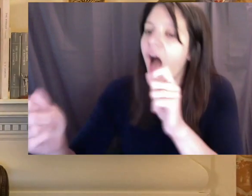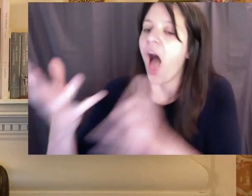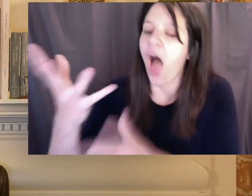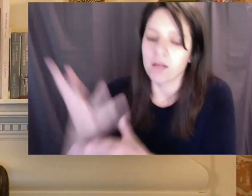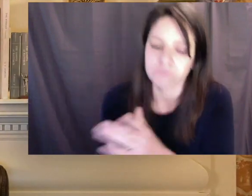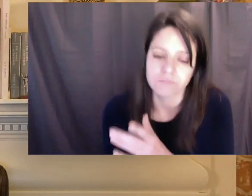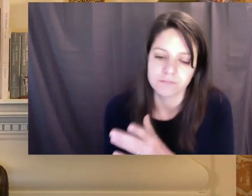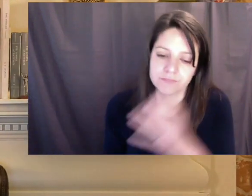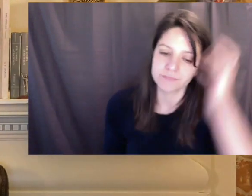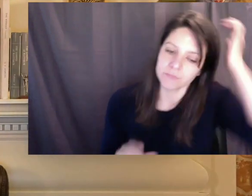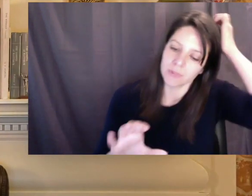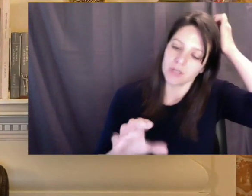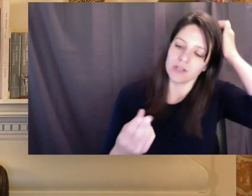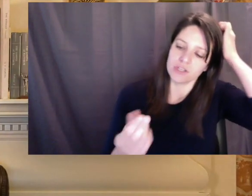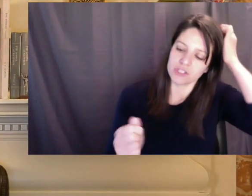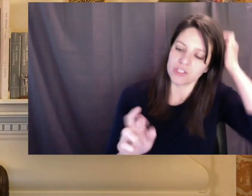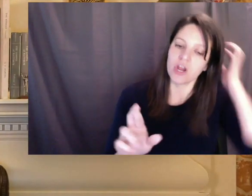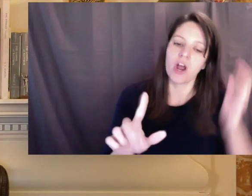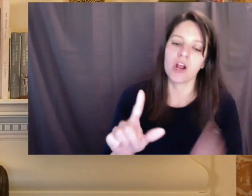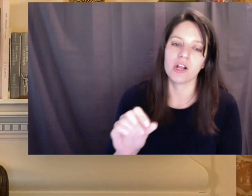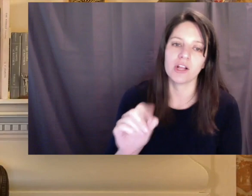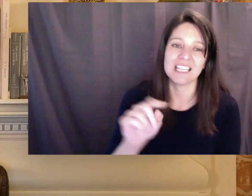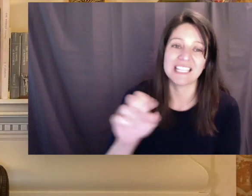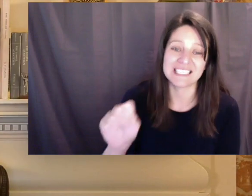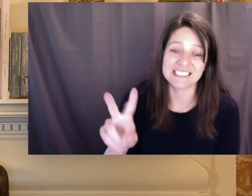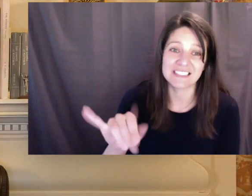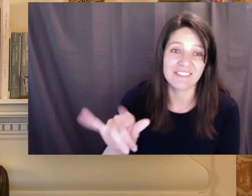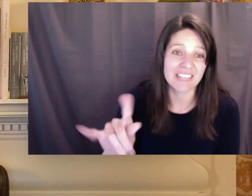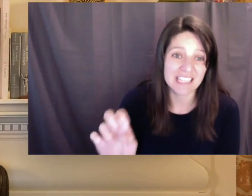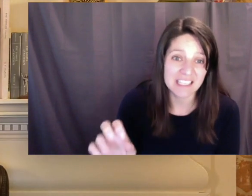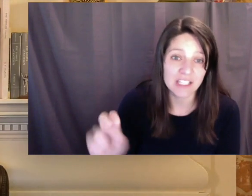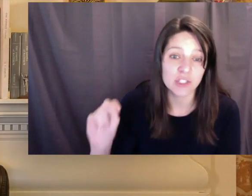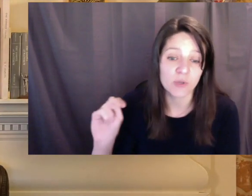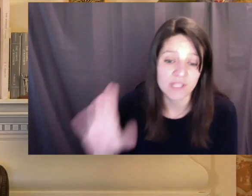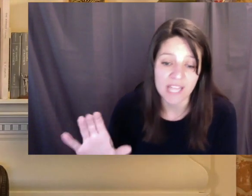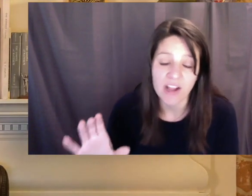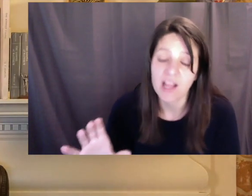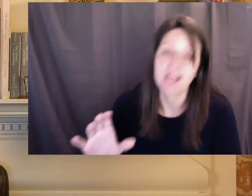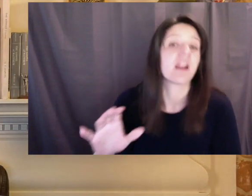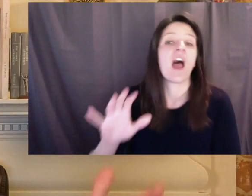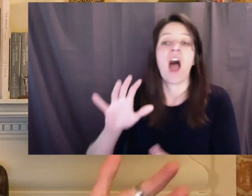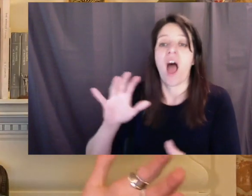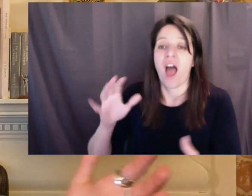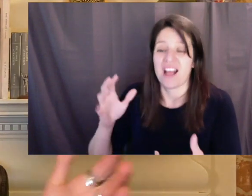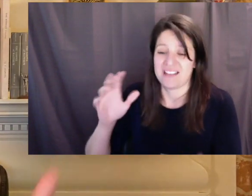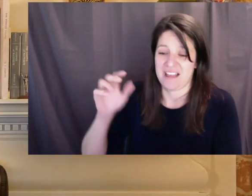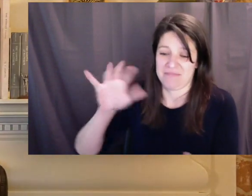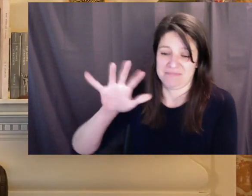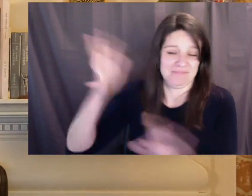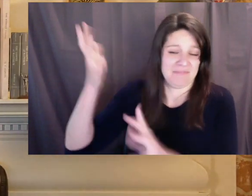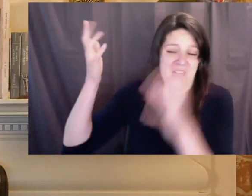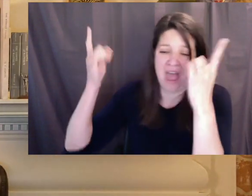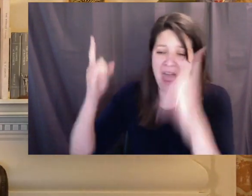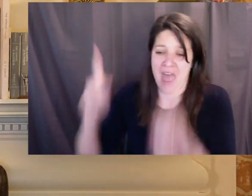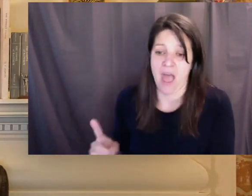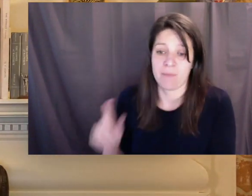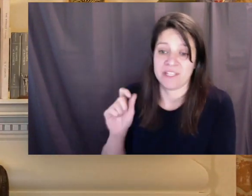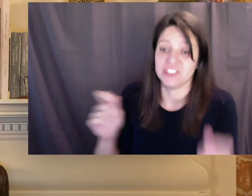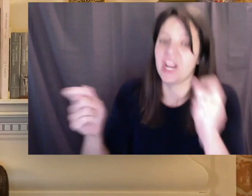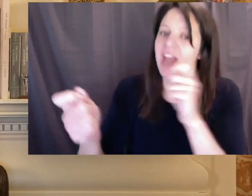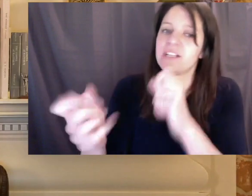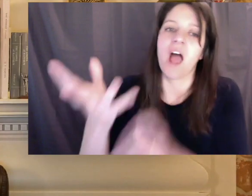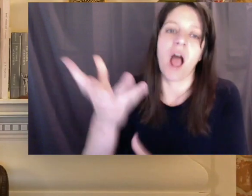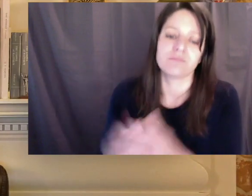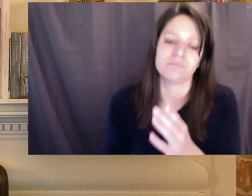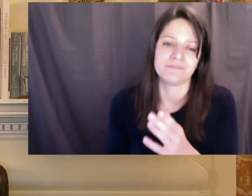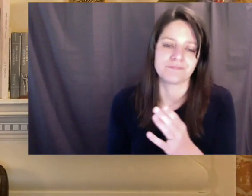and neo-Nazis marched in Charlottesville and Heather Heyer was killed by a car ramming into protesters. But those kairos moments came and